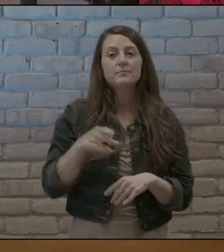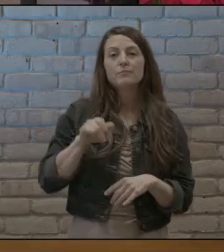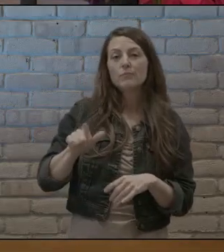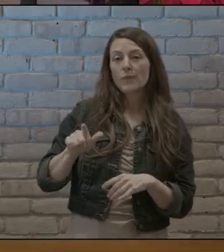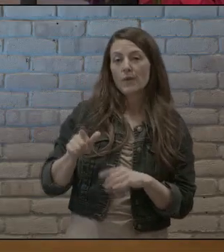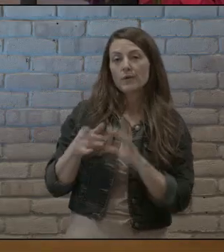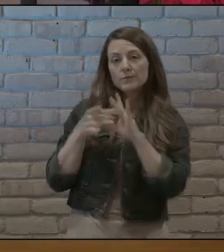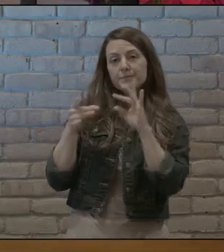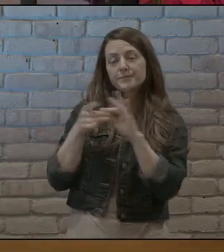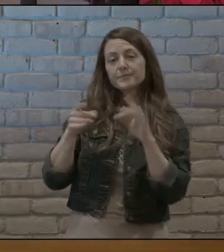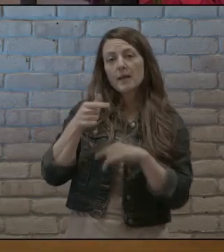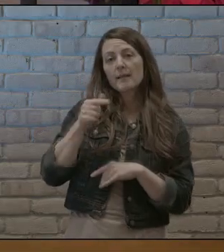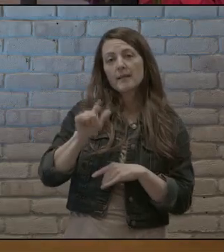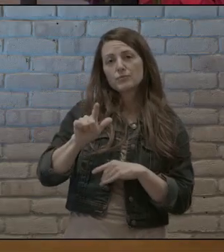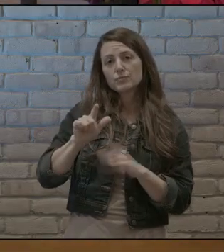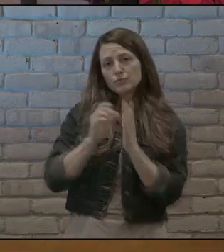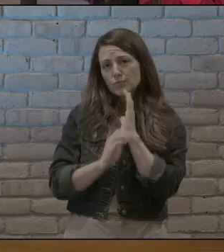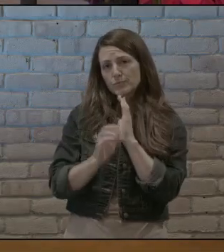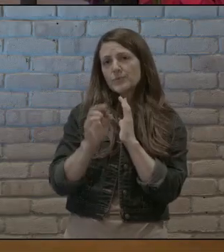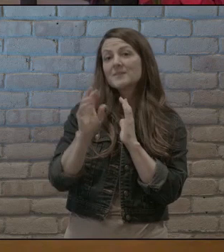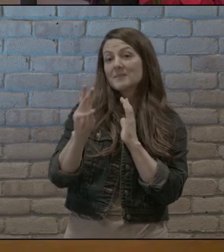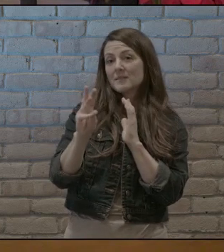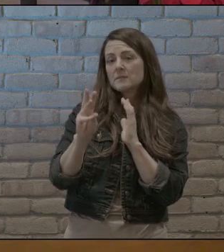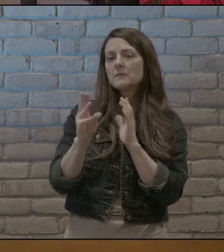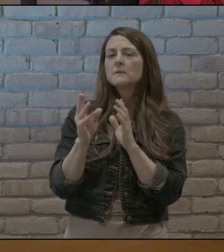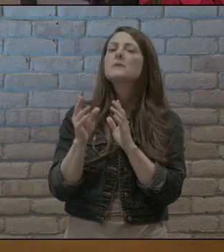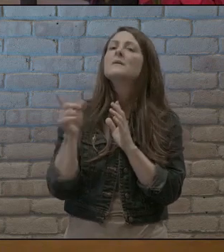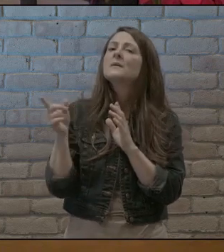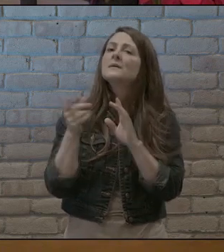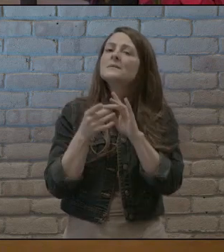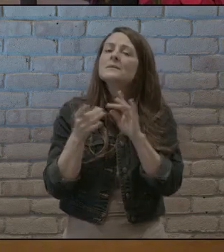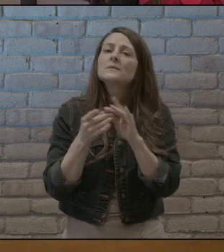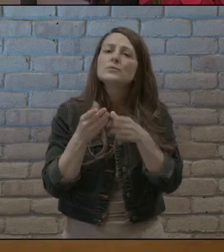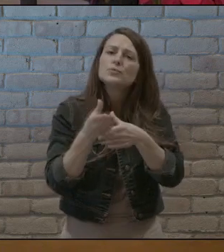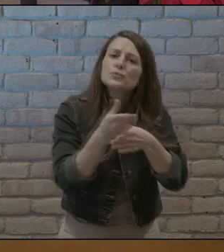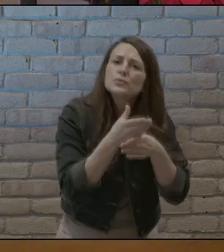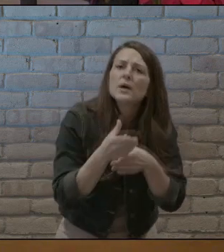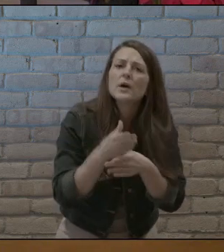6. Share each other's burdens.